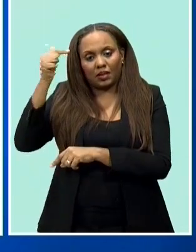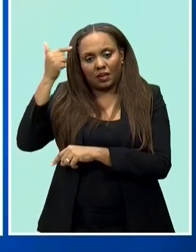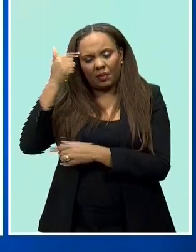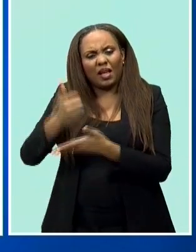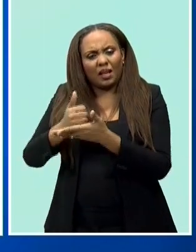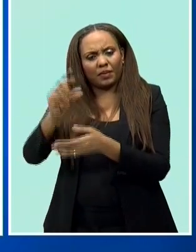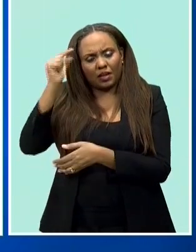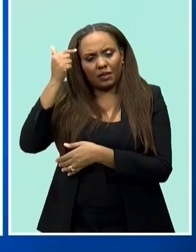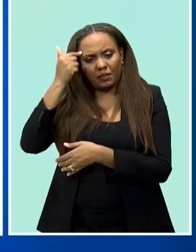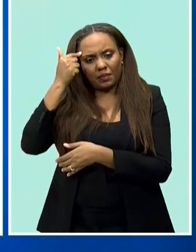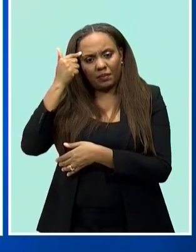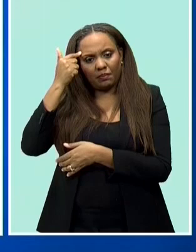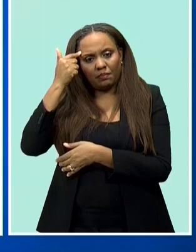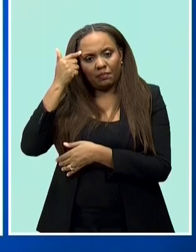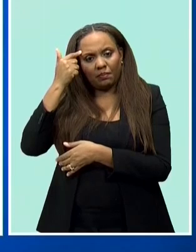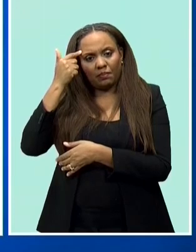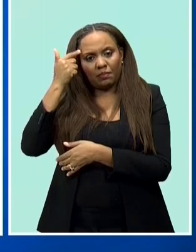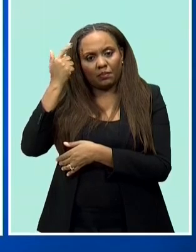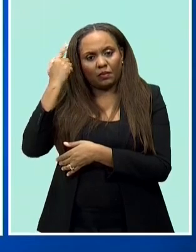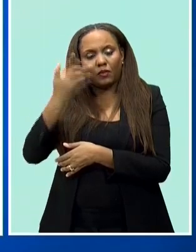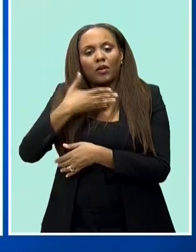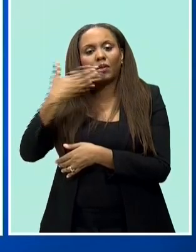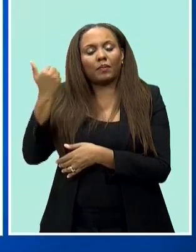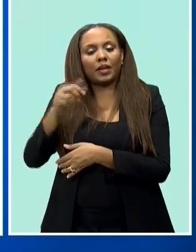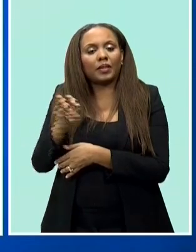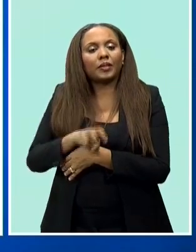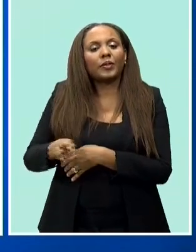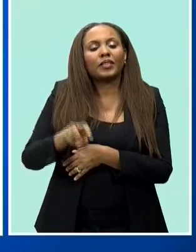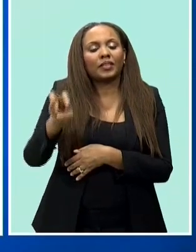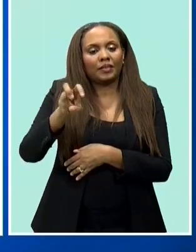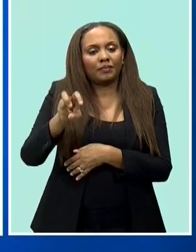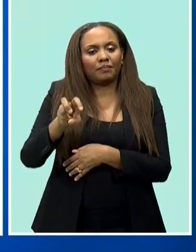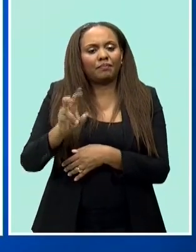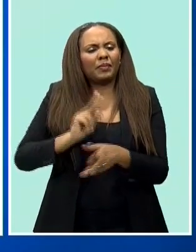itself to provide suitable tourist destinations and stuff like that.